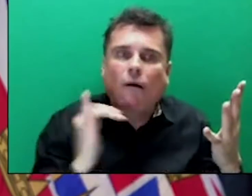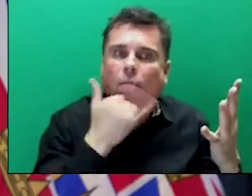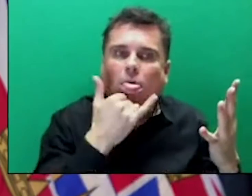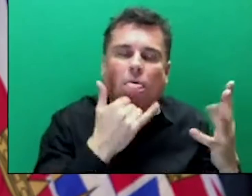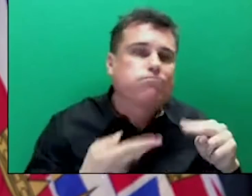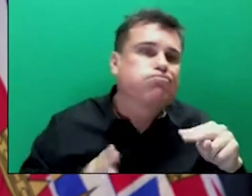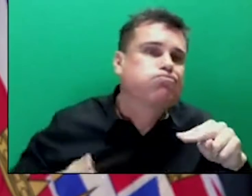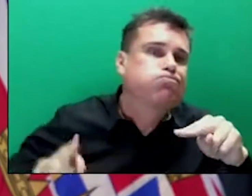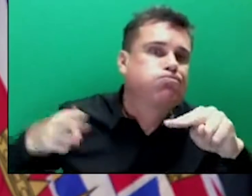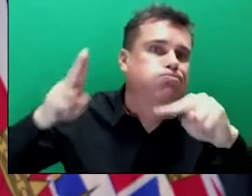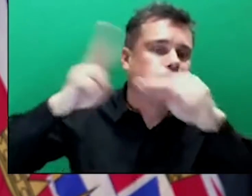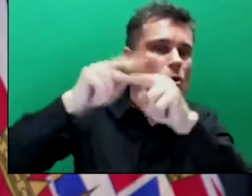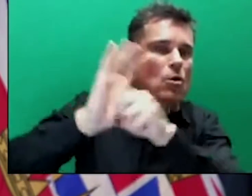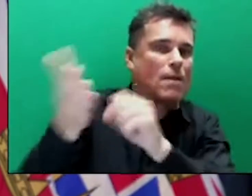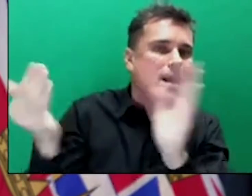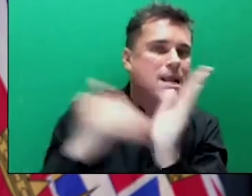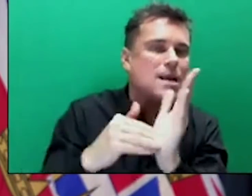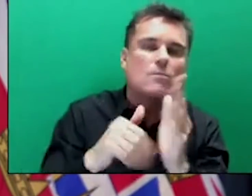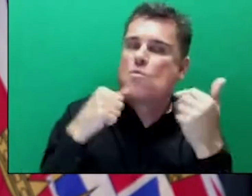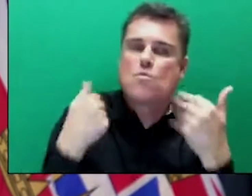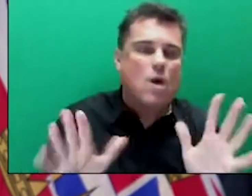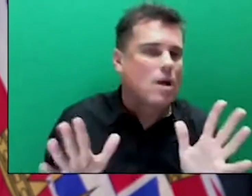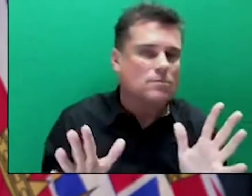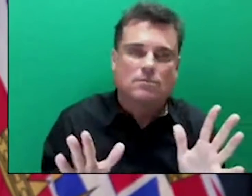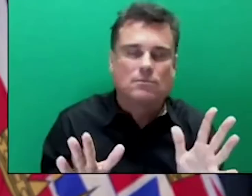system and put people at risk, and people